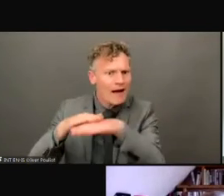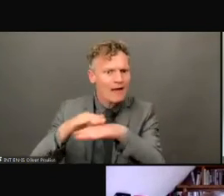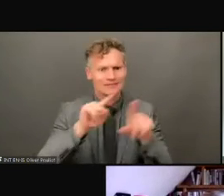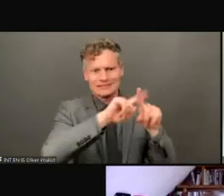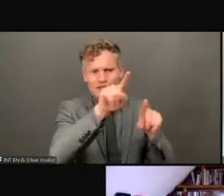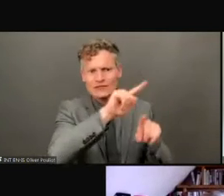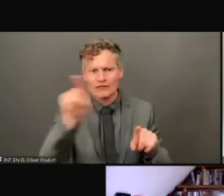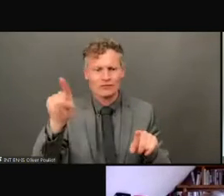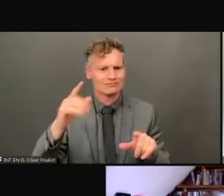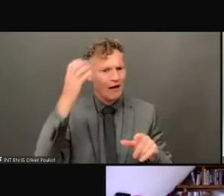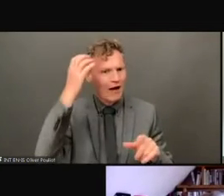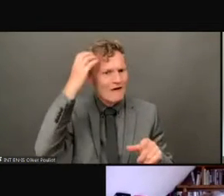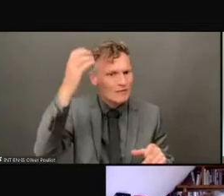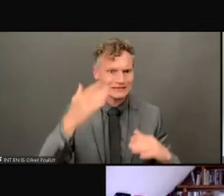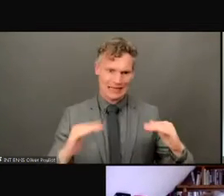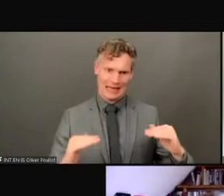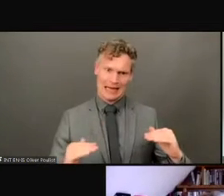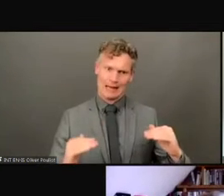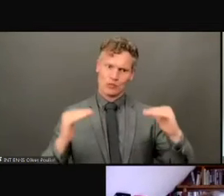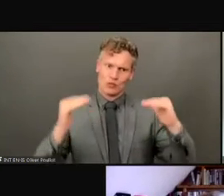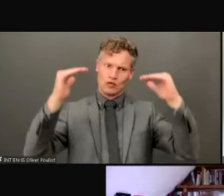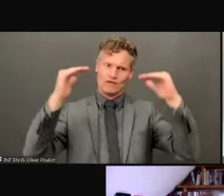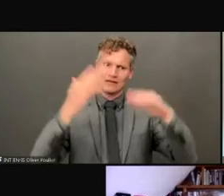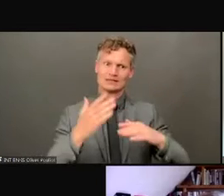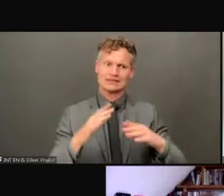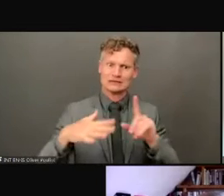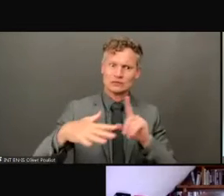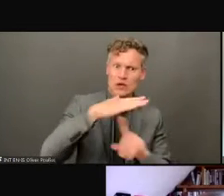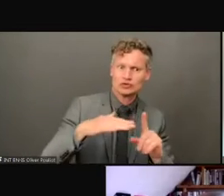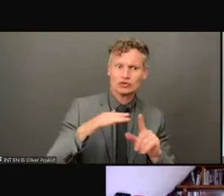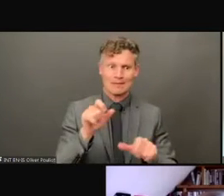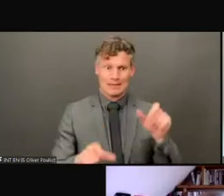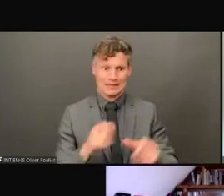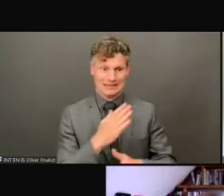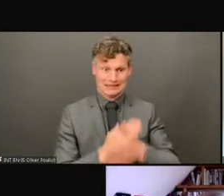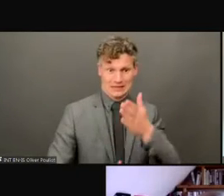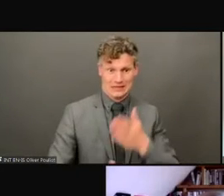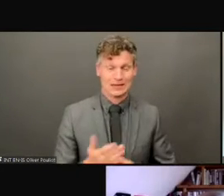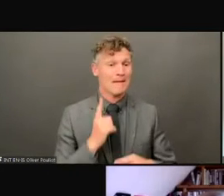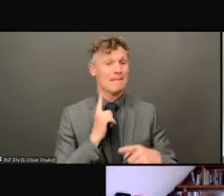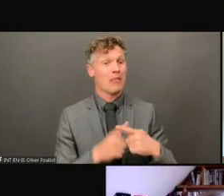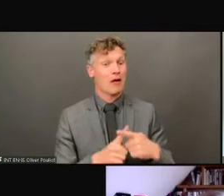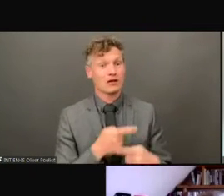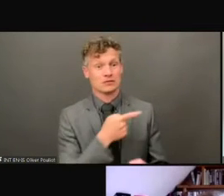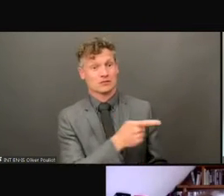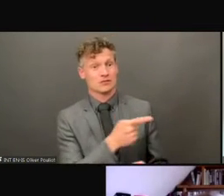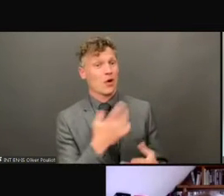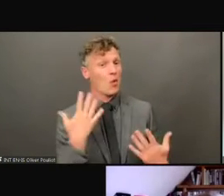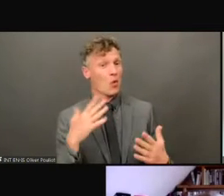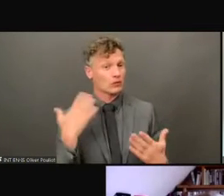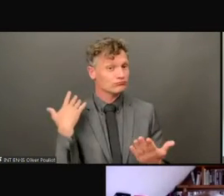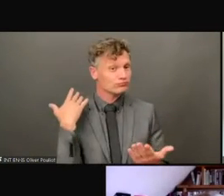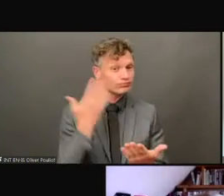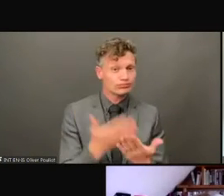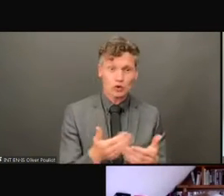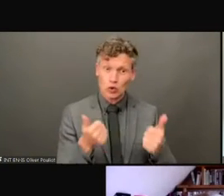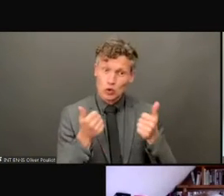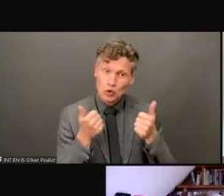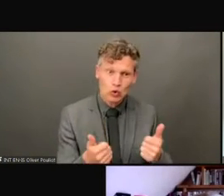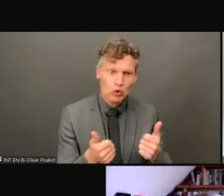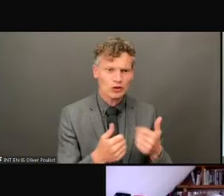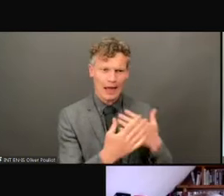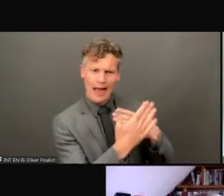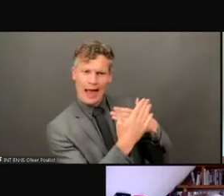disabilities. And secondly, I'm always grateful that he can give us advice how we can achieve the goal to get better protection for